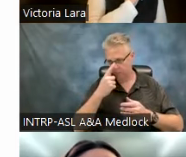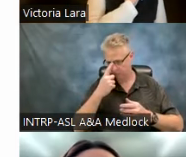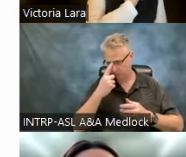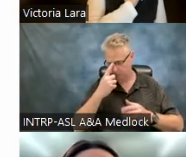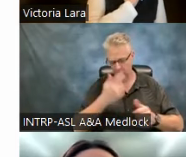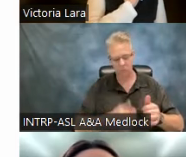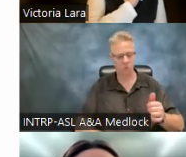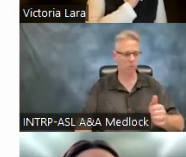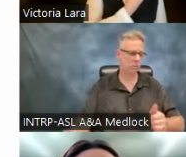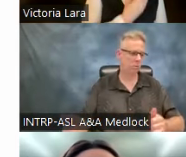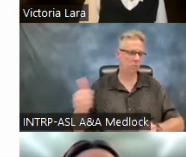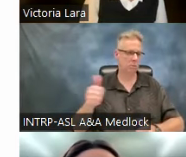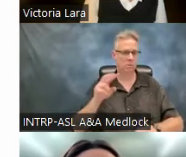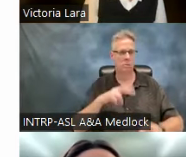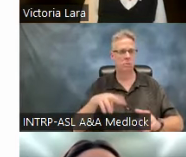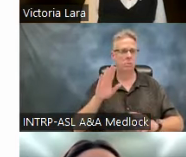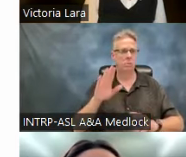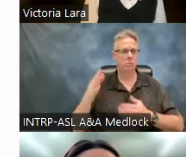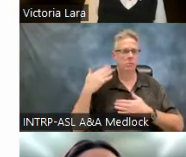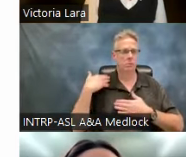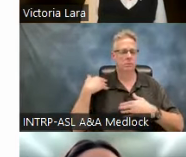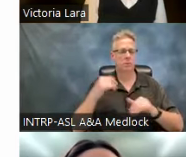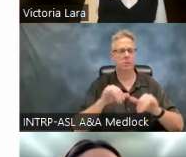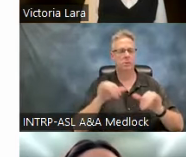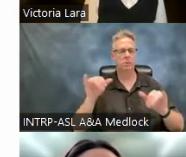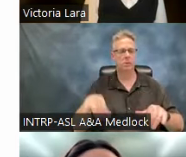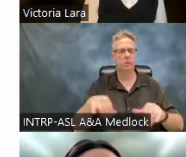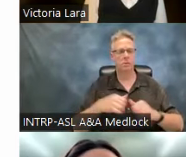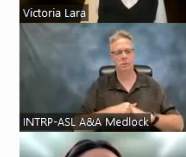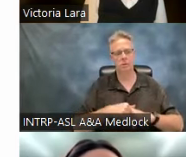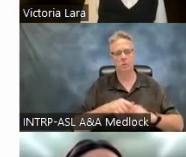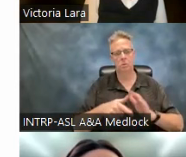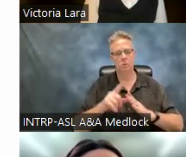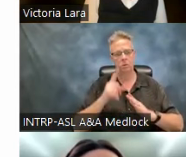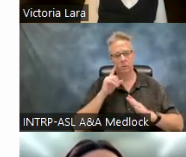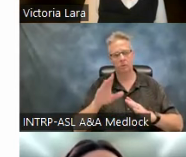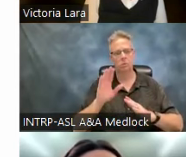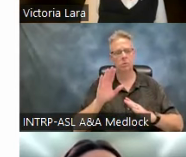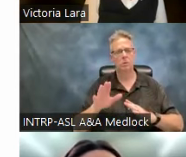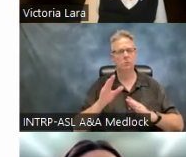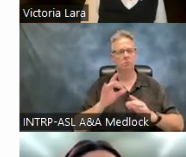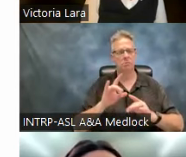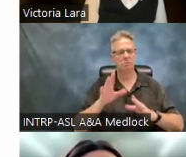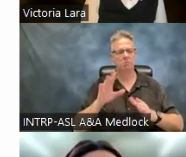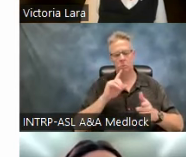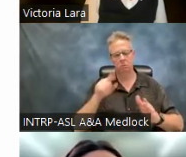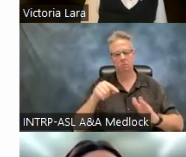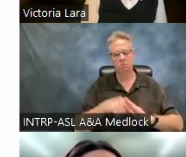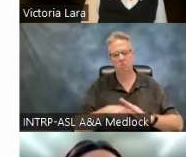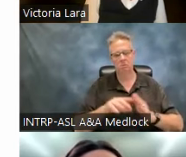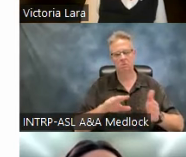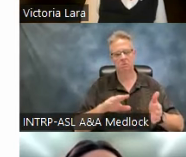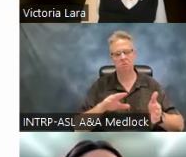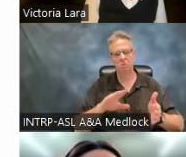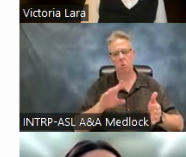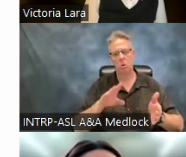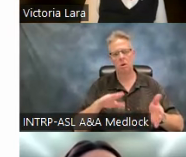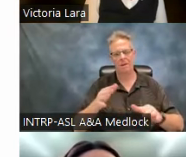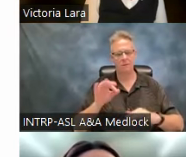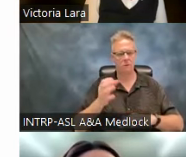oversight of accountability systems, so review of deadly force investigations, and